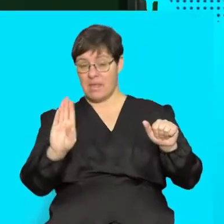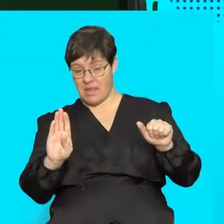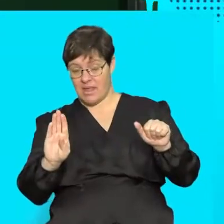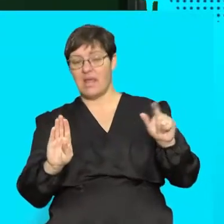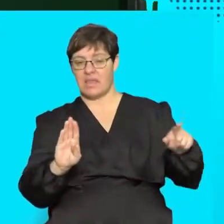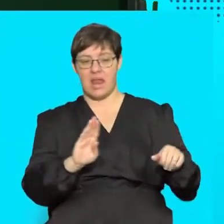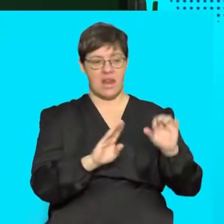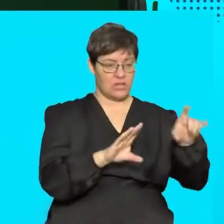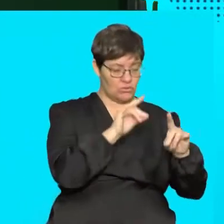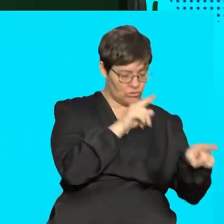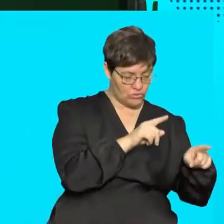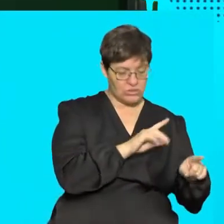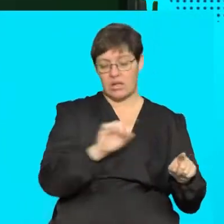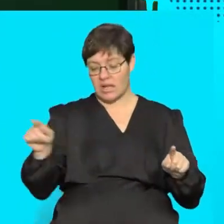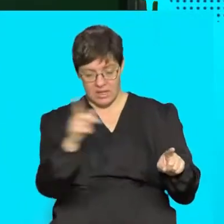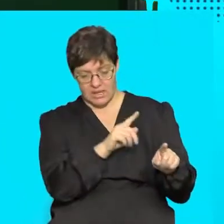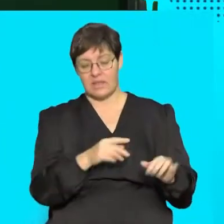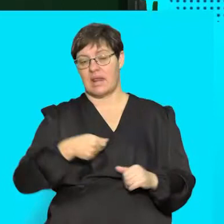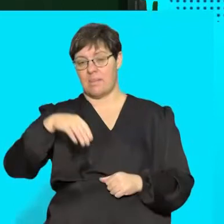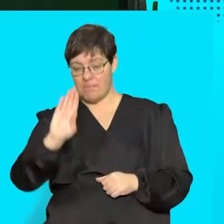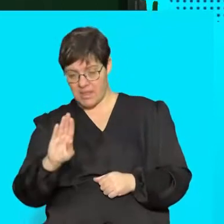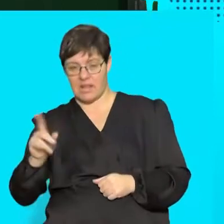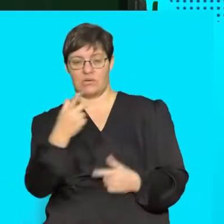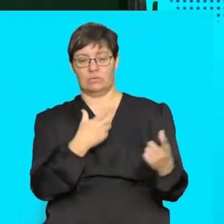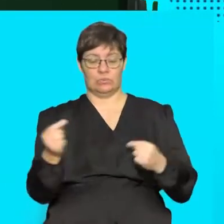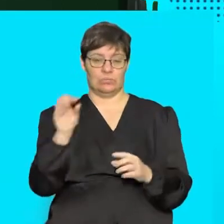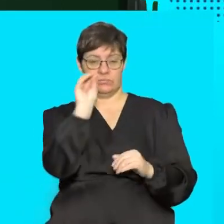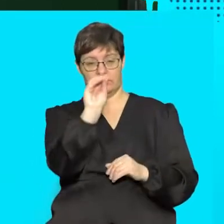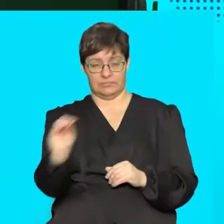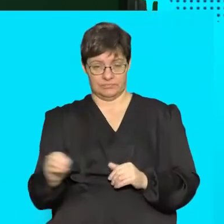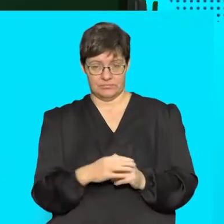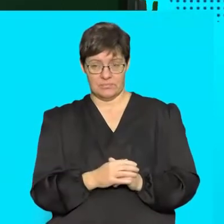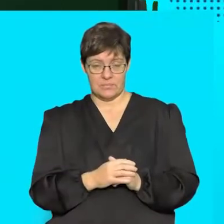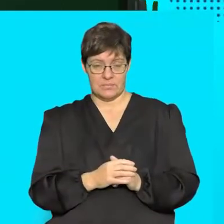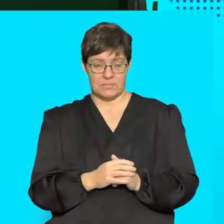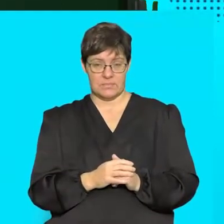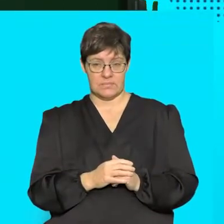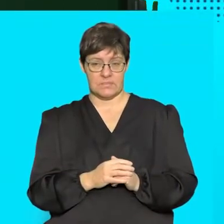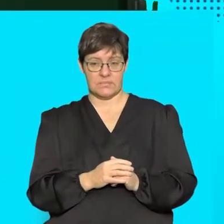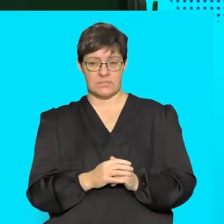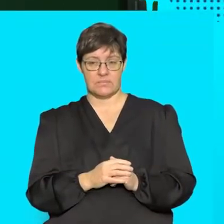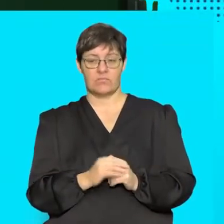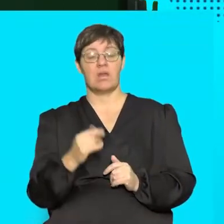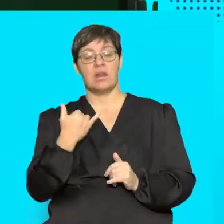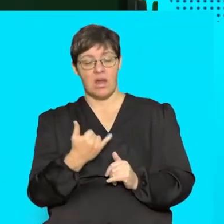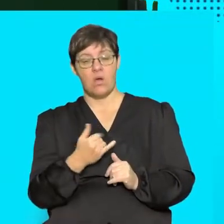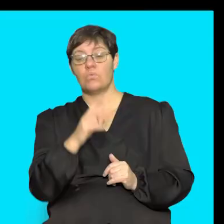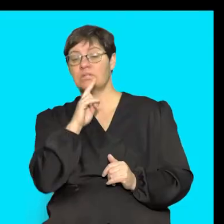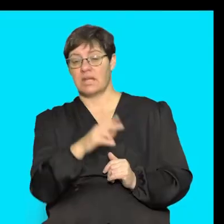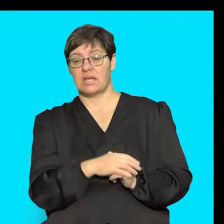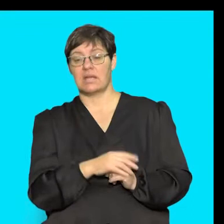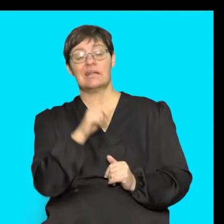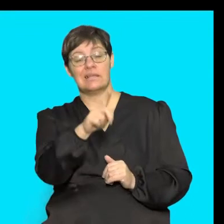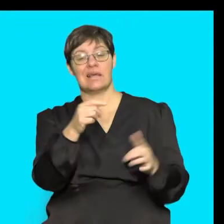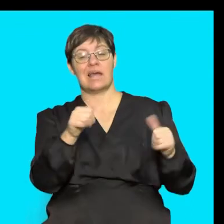and the gradient of the regression line. Then that's how we write the equation of a straight line. Okay. So what does it mean? So now we can predict,